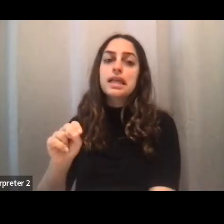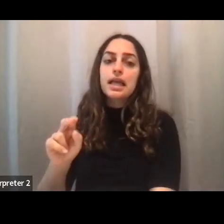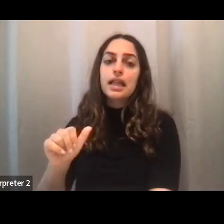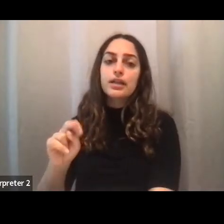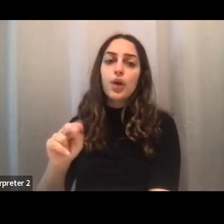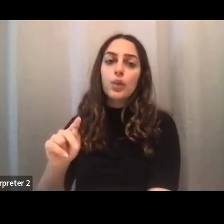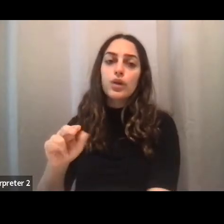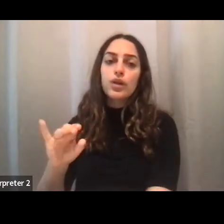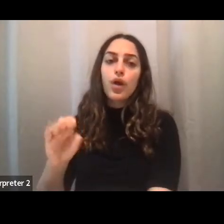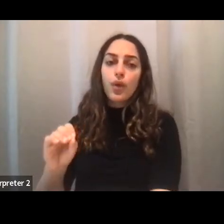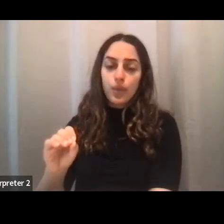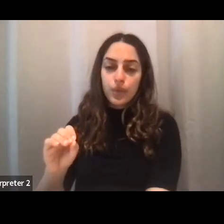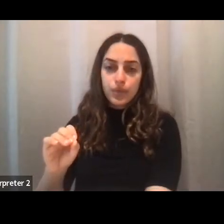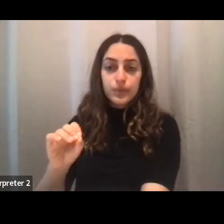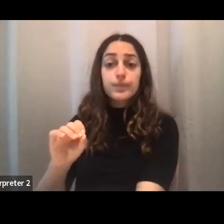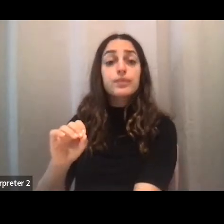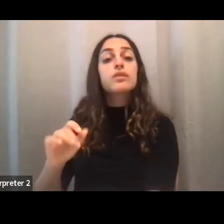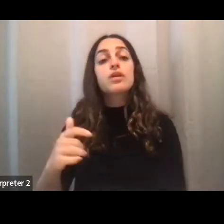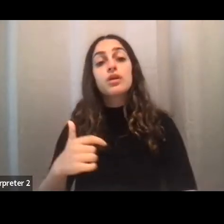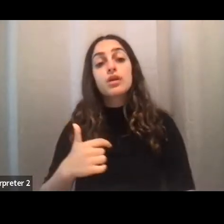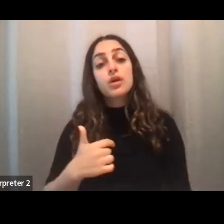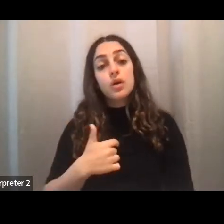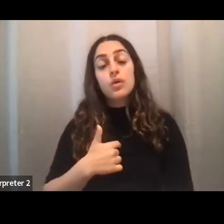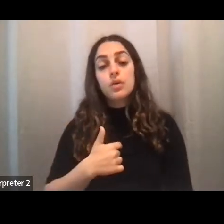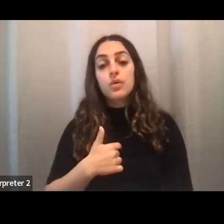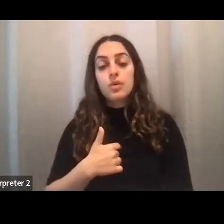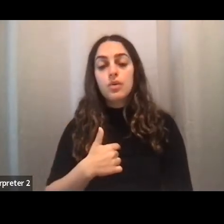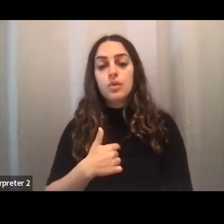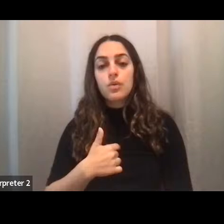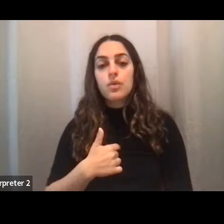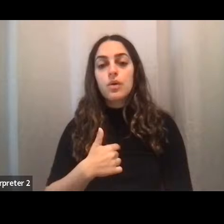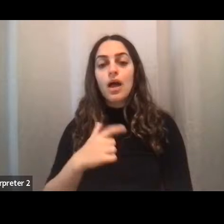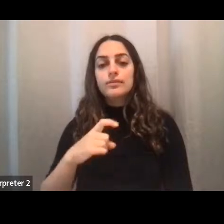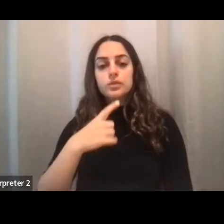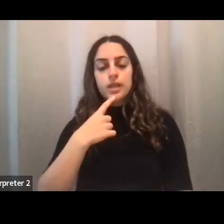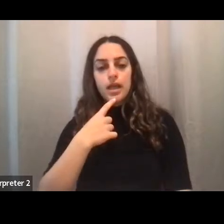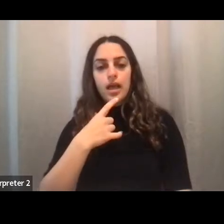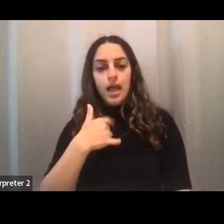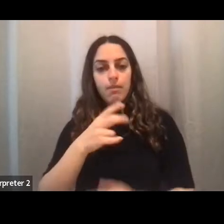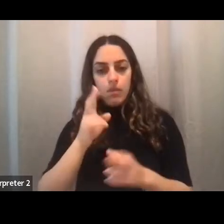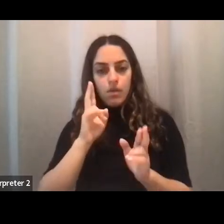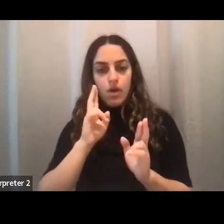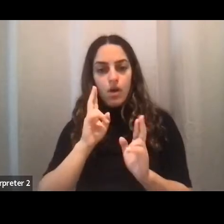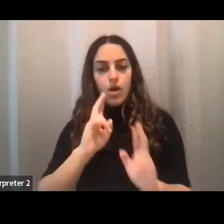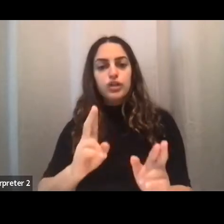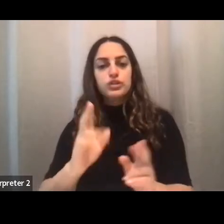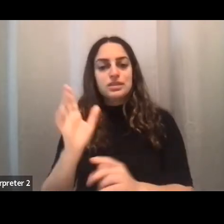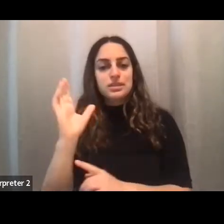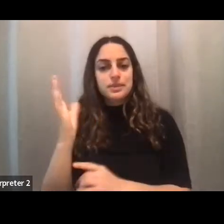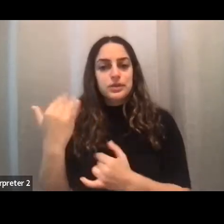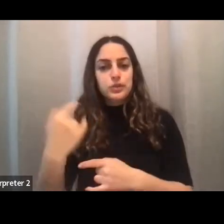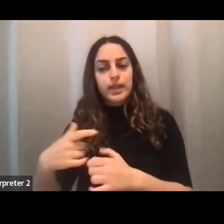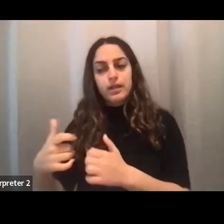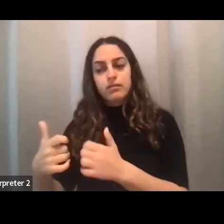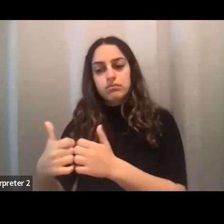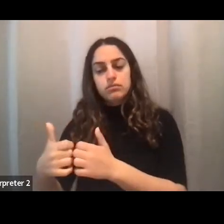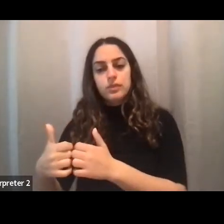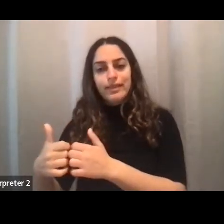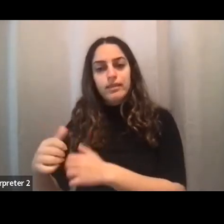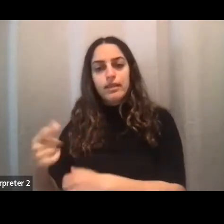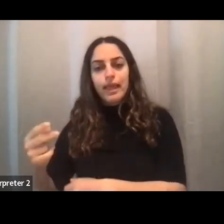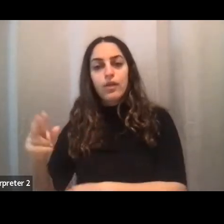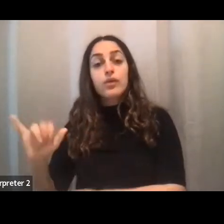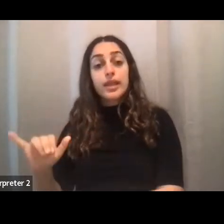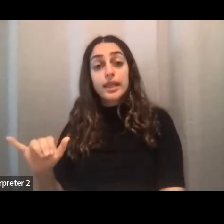at the outset i have to say that i am truly honored to speak today alongside gary he